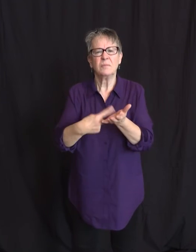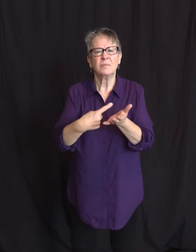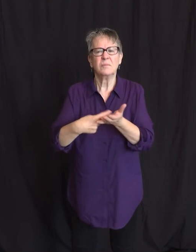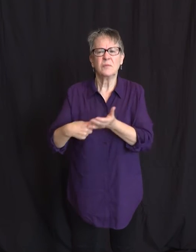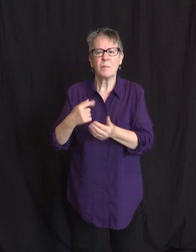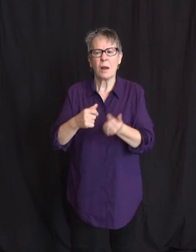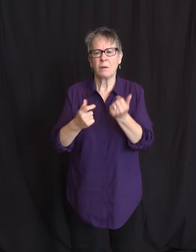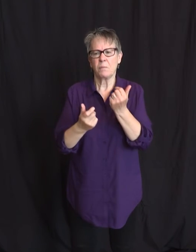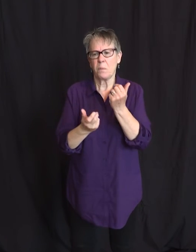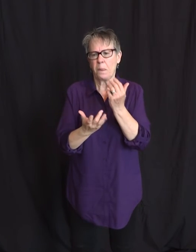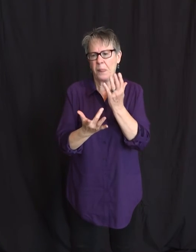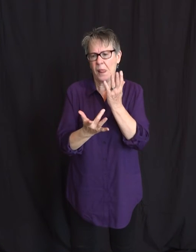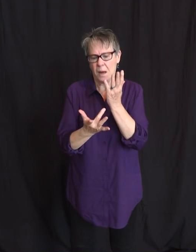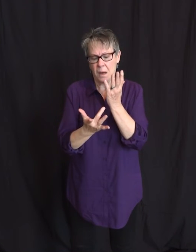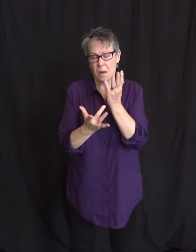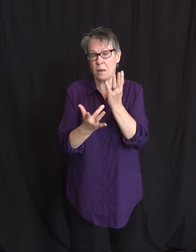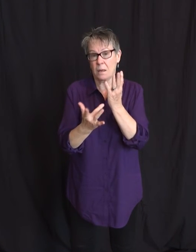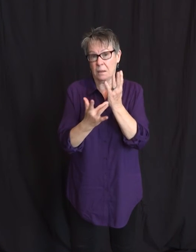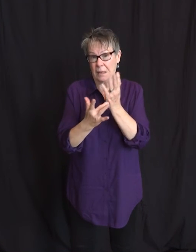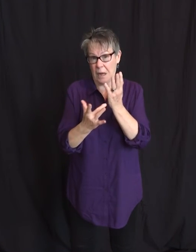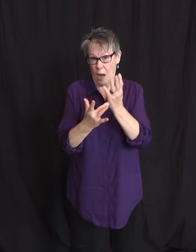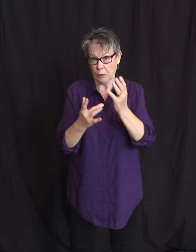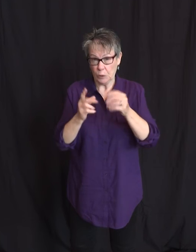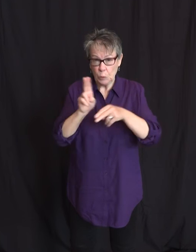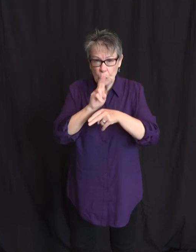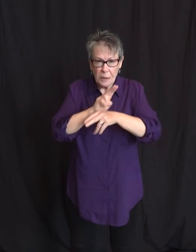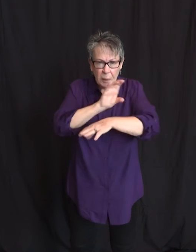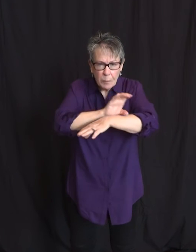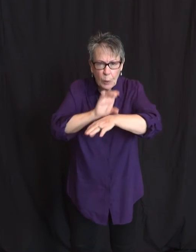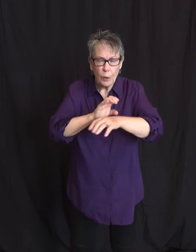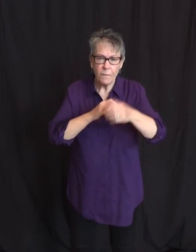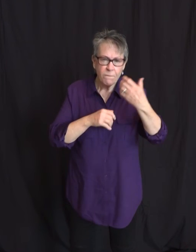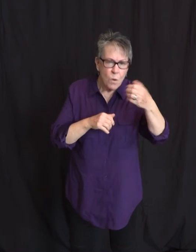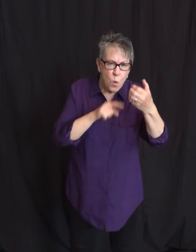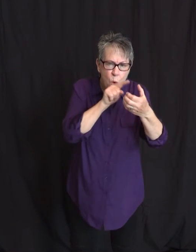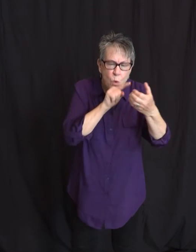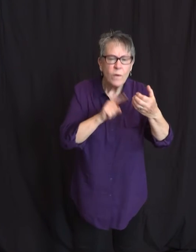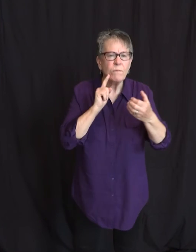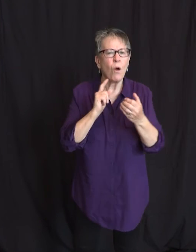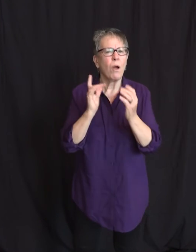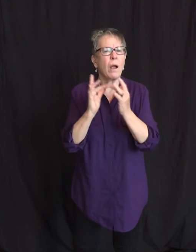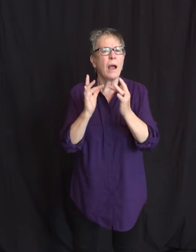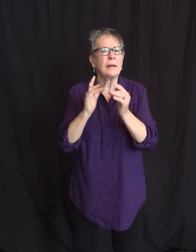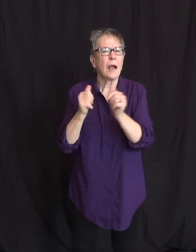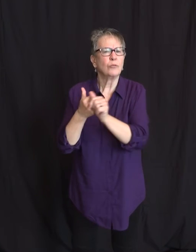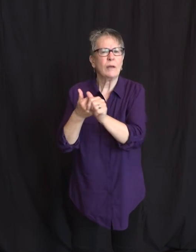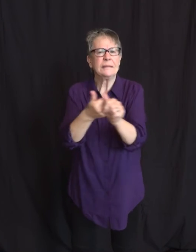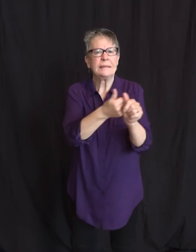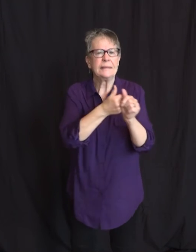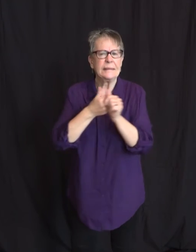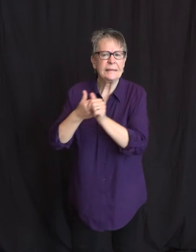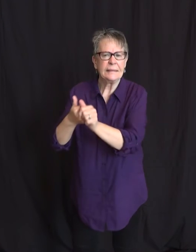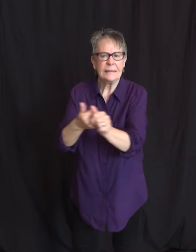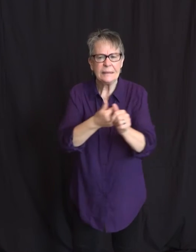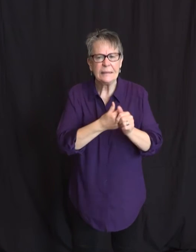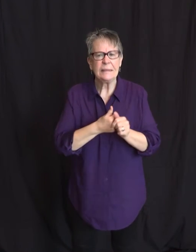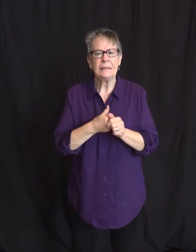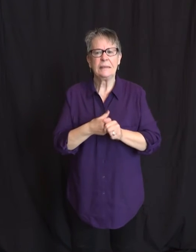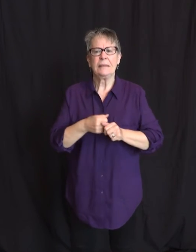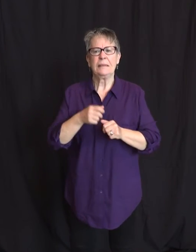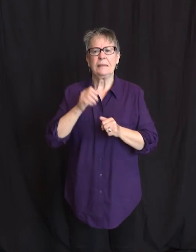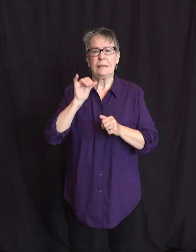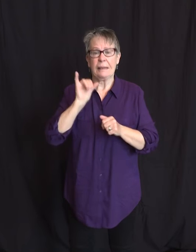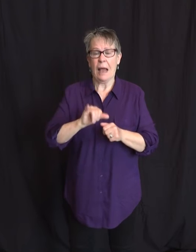will correct the record if I get this wrong, some combination of boots on the ground and technology.